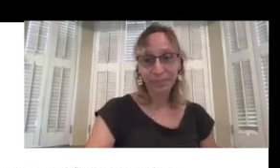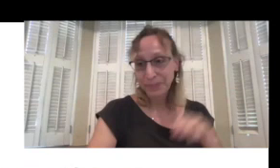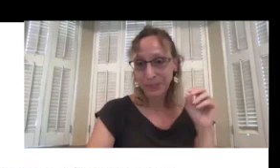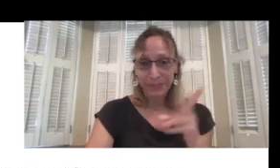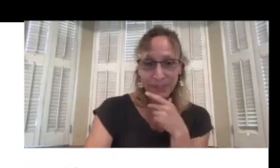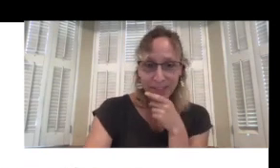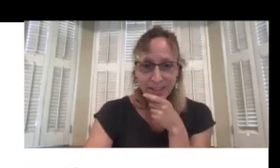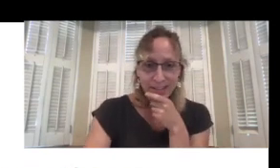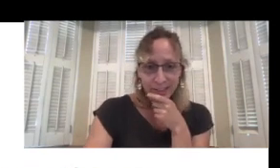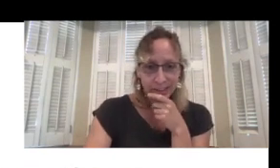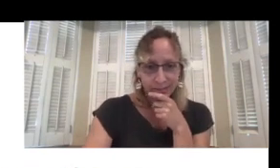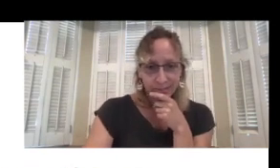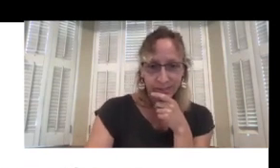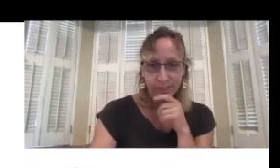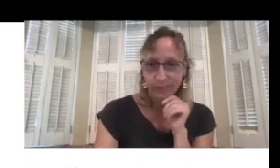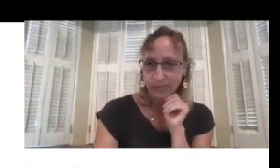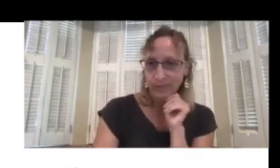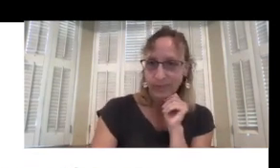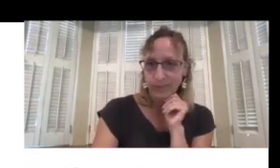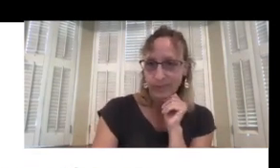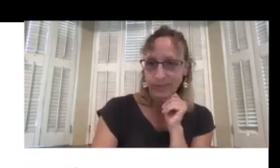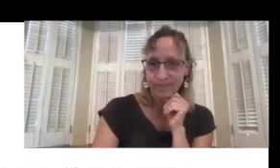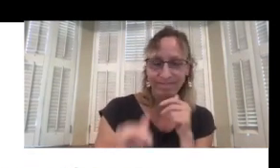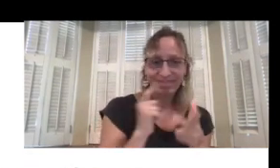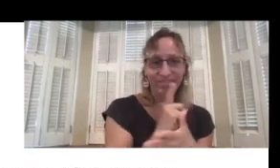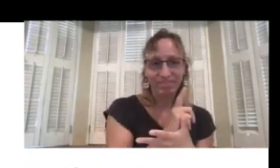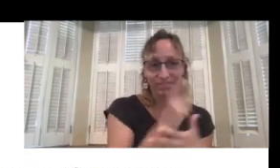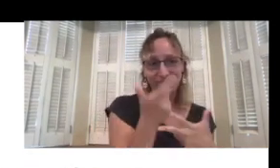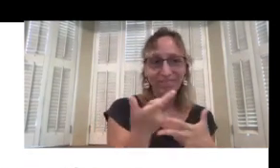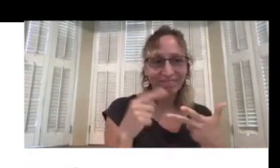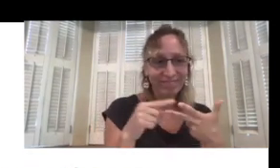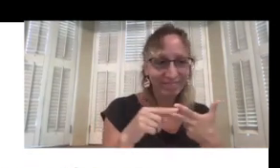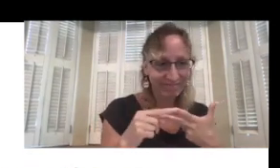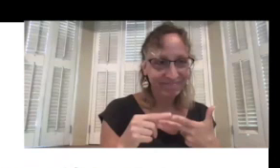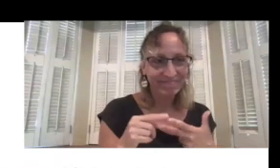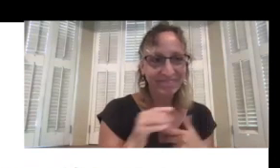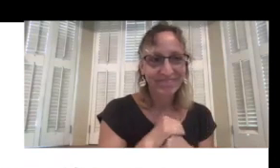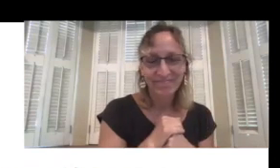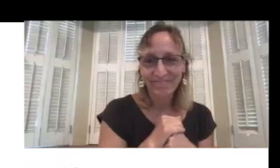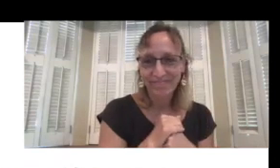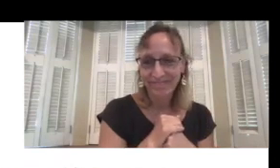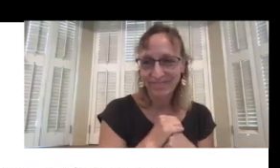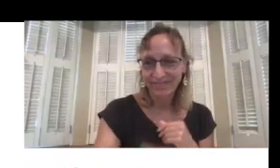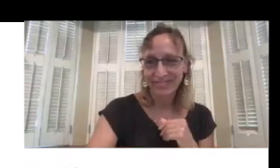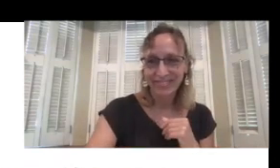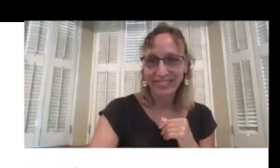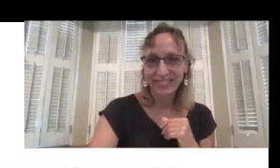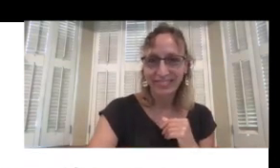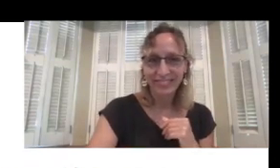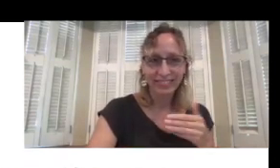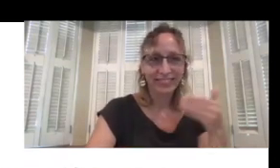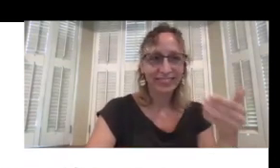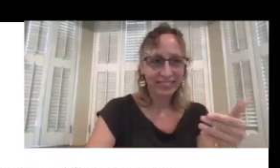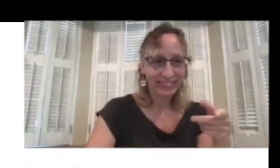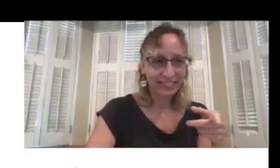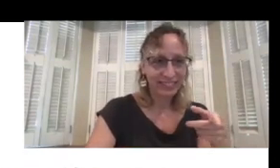that they have had limited access to the curriculum or limited language exposure and not getting the accommodations they need. Let's now